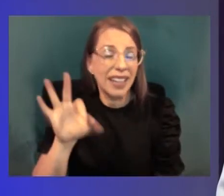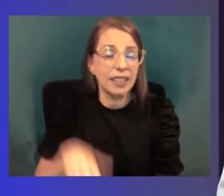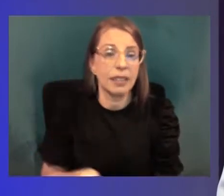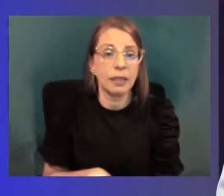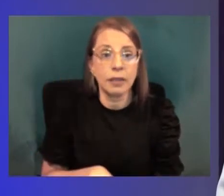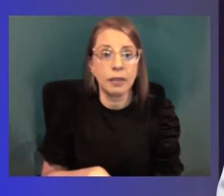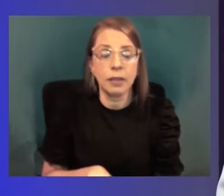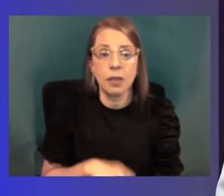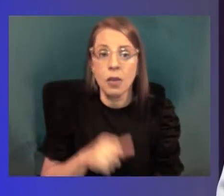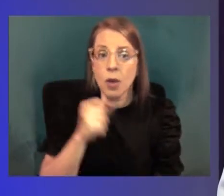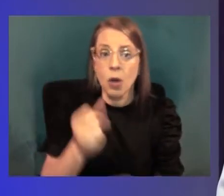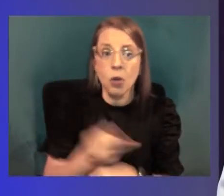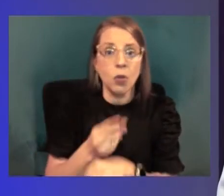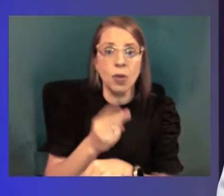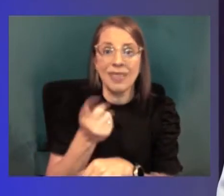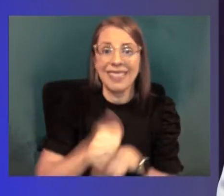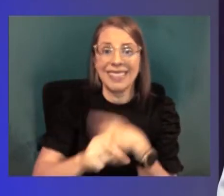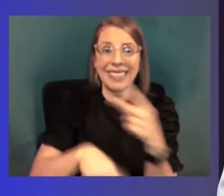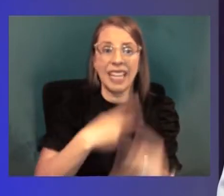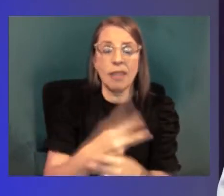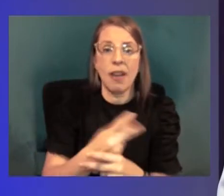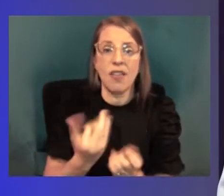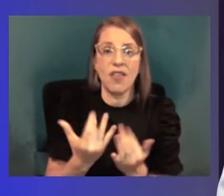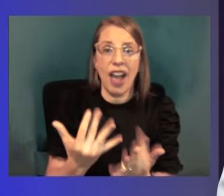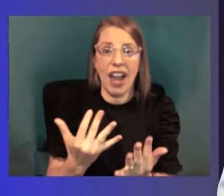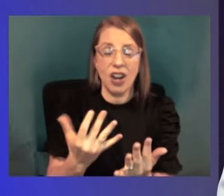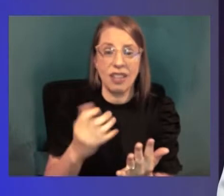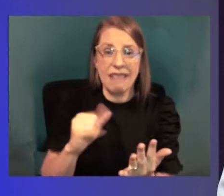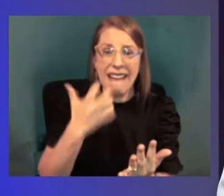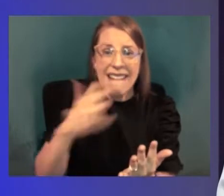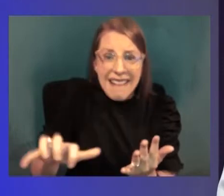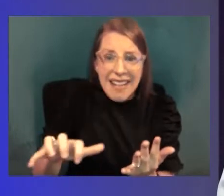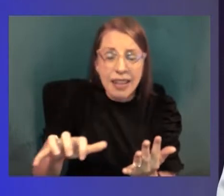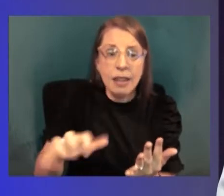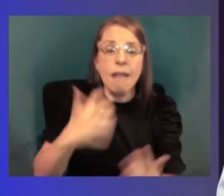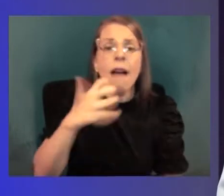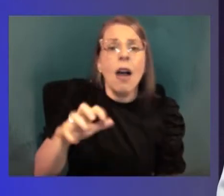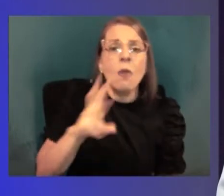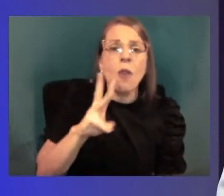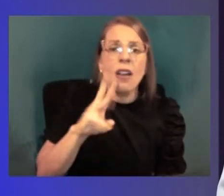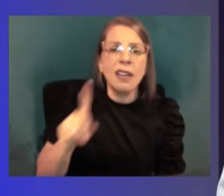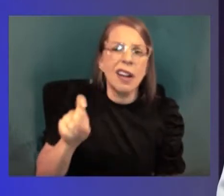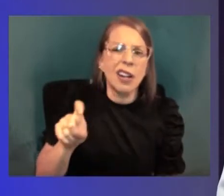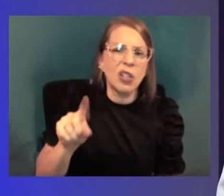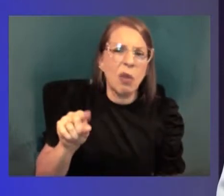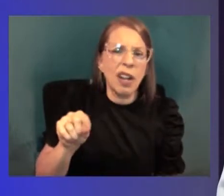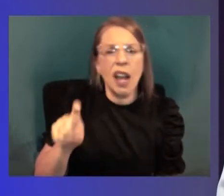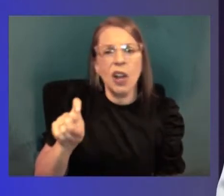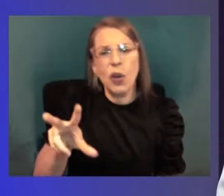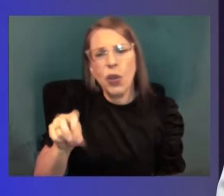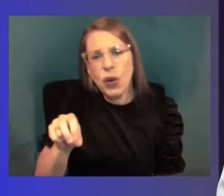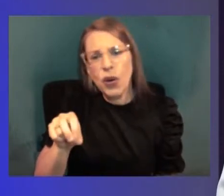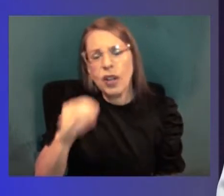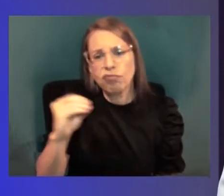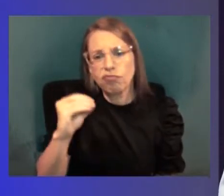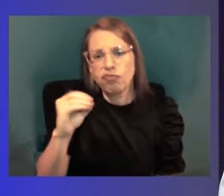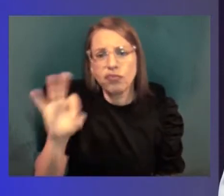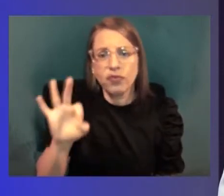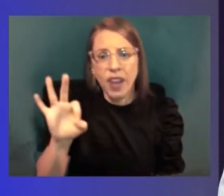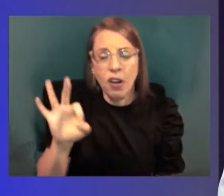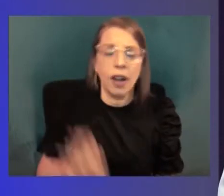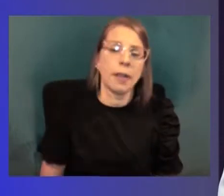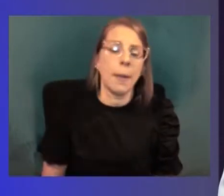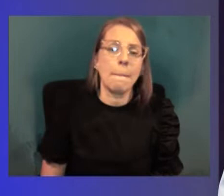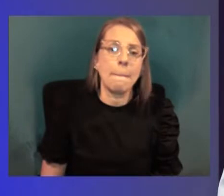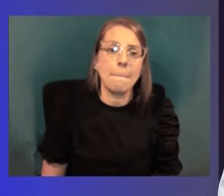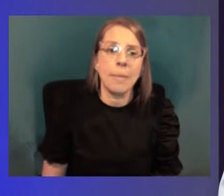type of fire around us that goes that high. Hot water is usually 120, 130 kind of Fahrenheit setting,